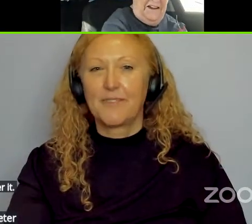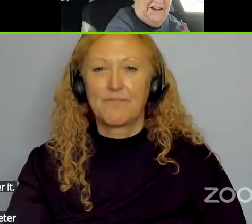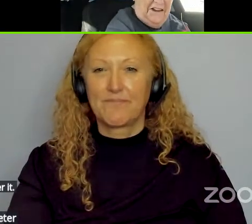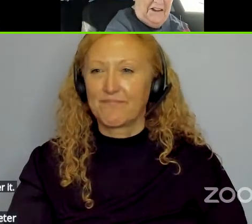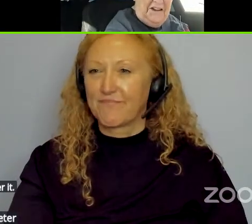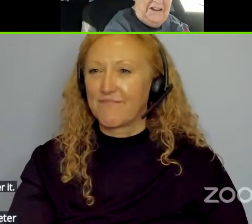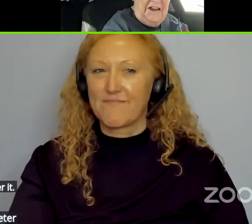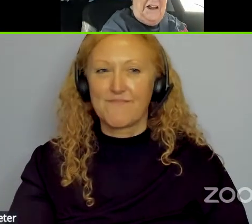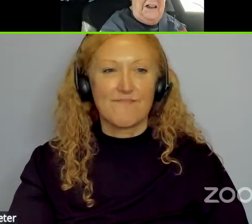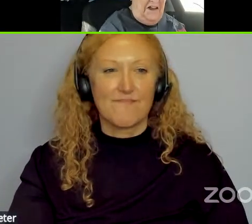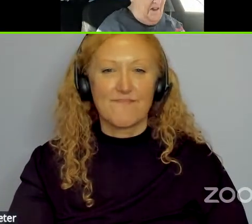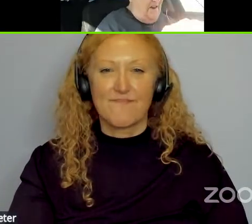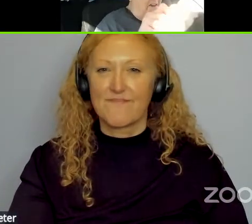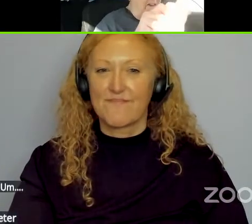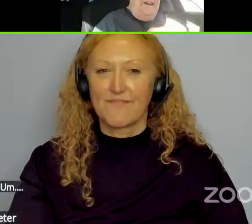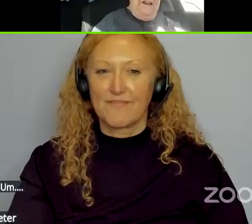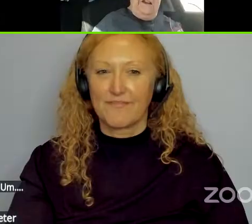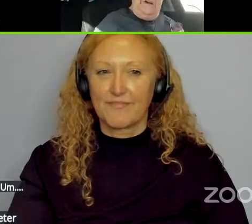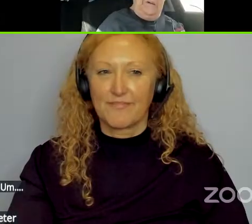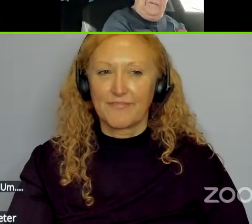Yeah.